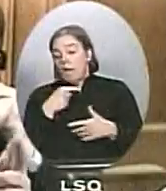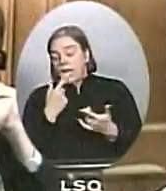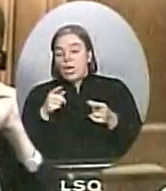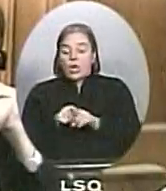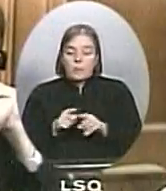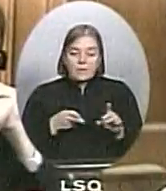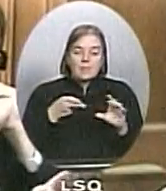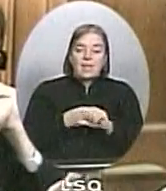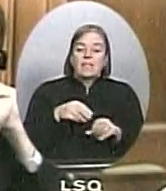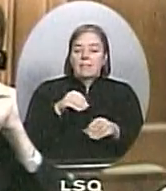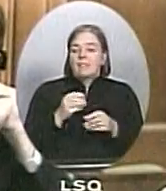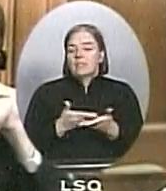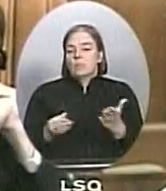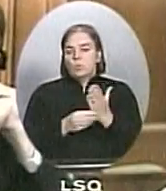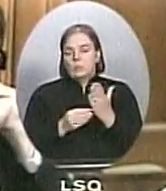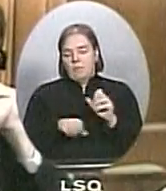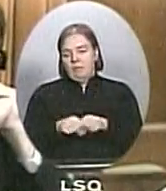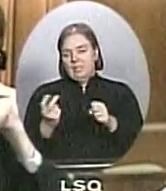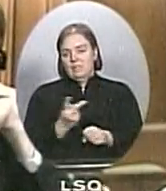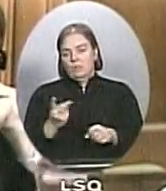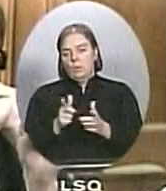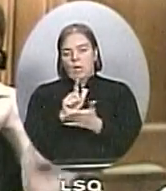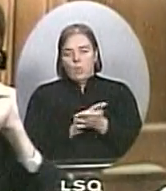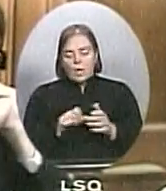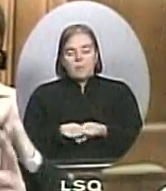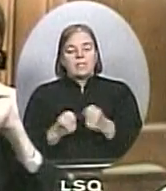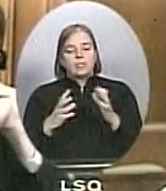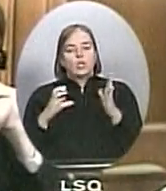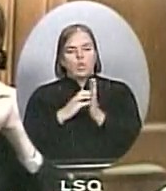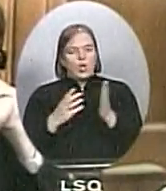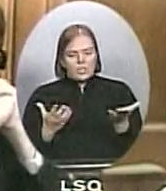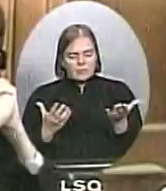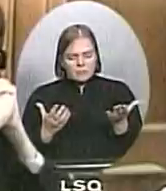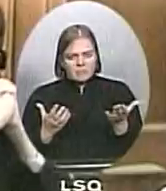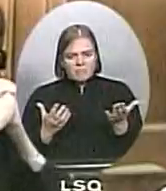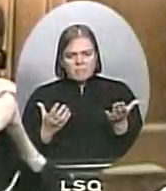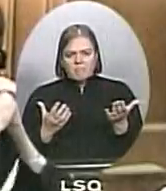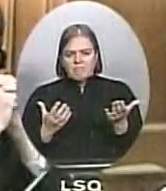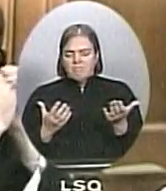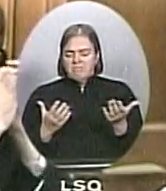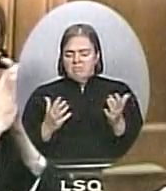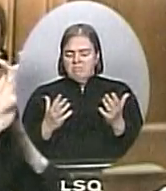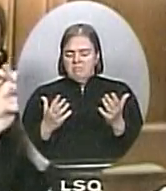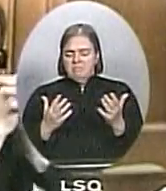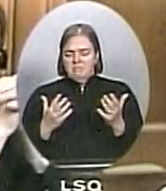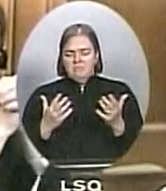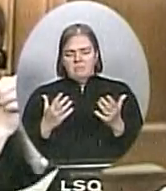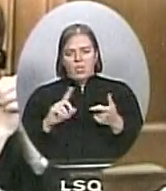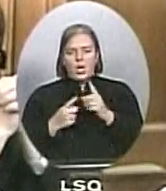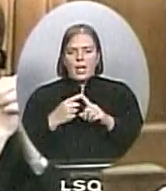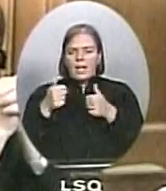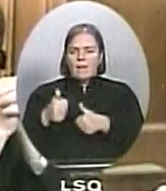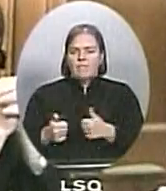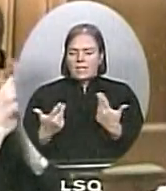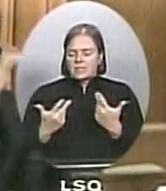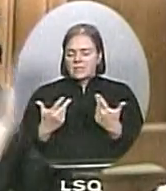rules. I'm asking the Prime Minister, is there any sense of accountability over there for ministers who flagrantly disregard the rules as they're trying to gut the Conflict of Interest?